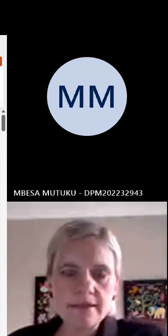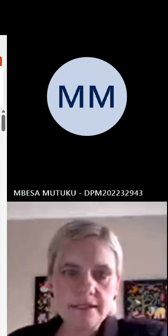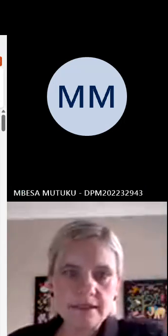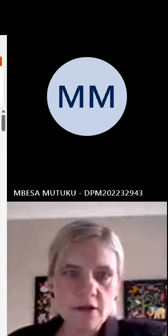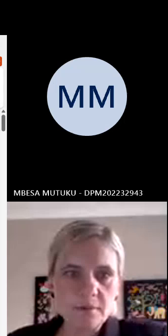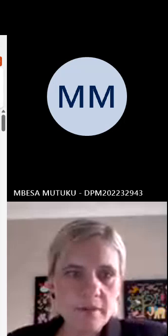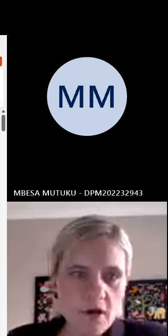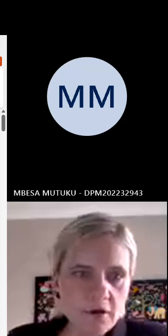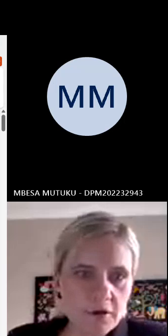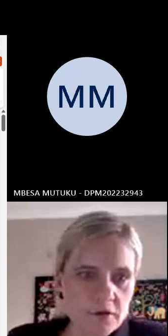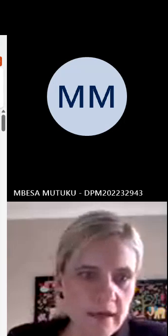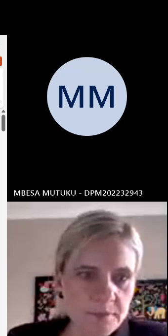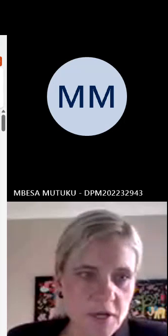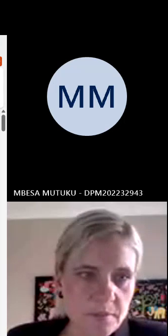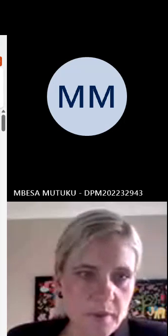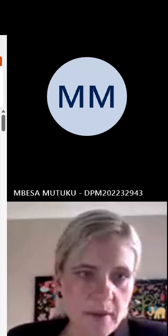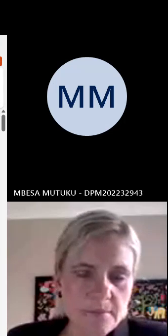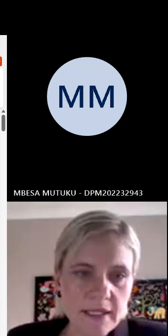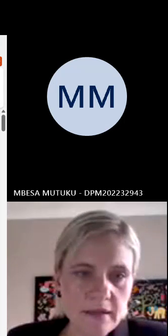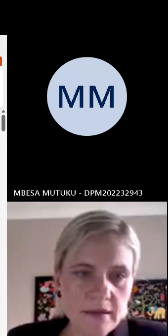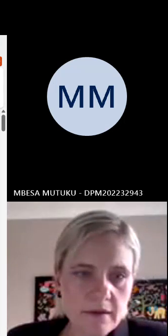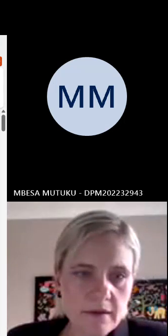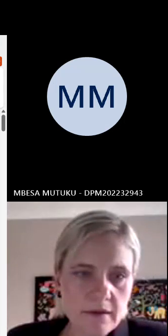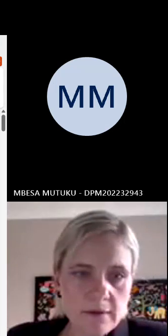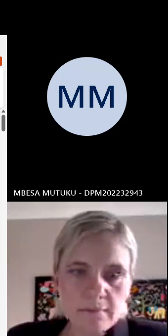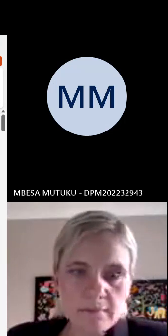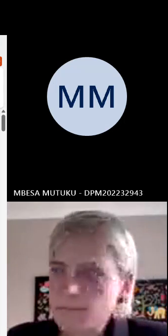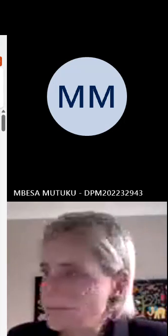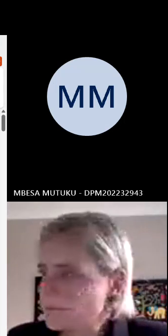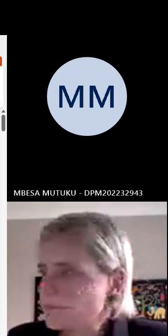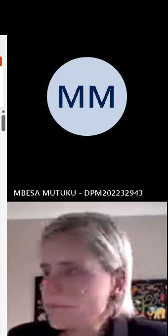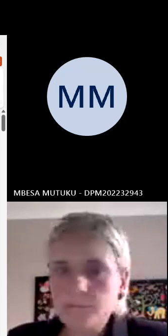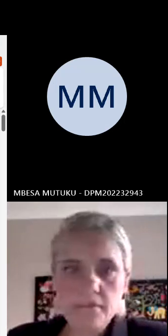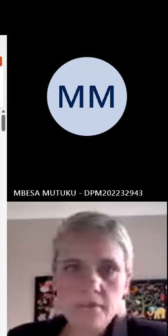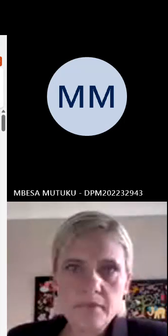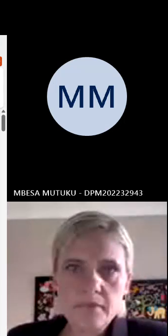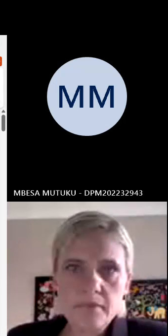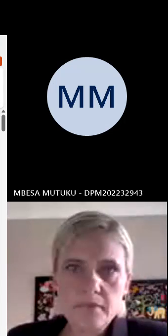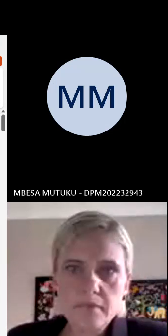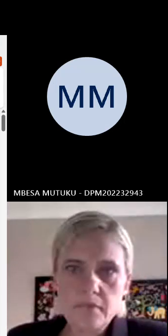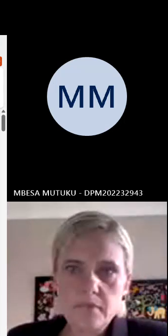camera lens is not maybe on your laptop, Minnie?